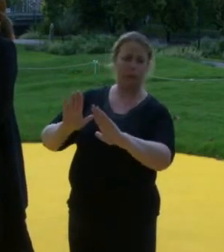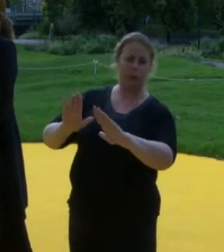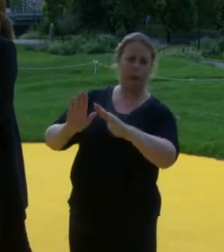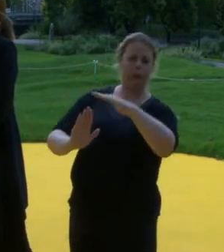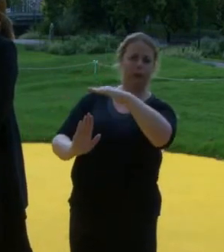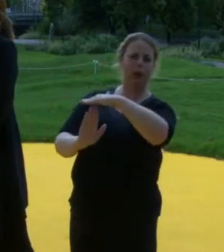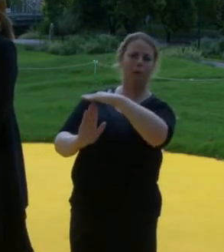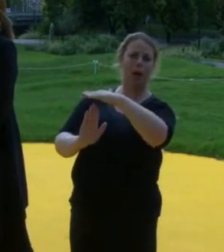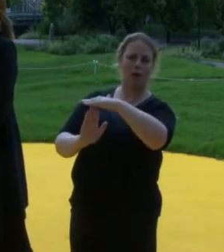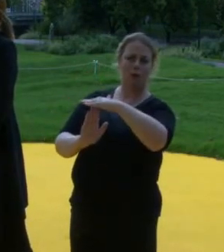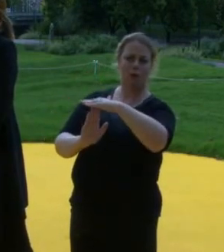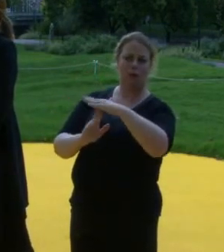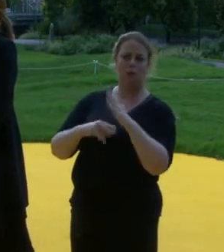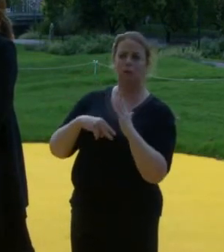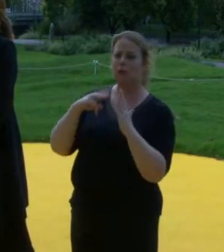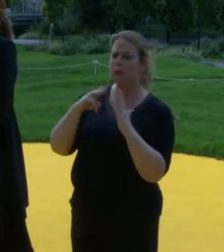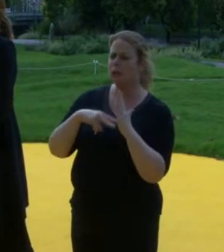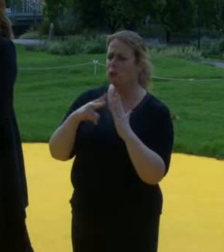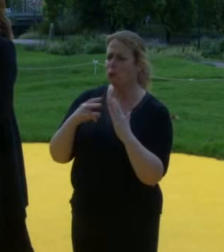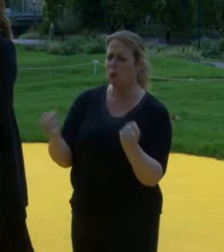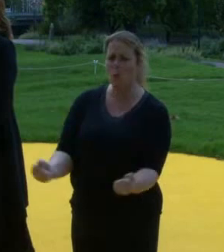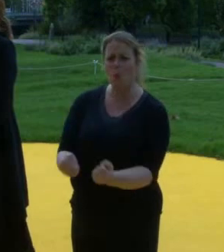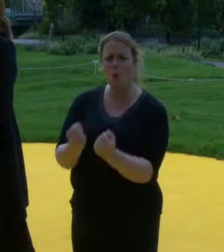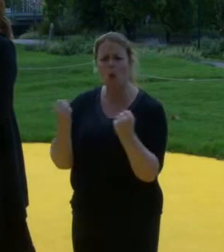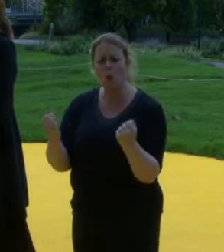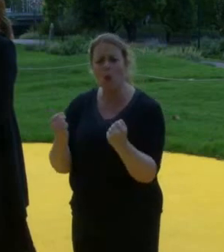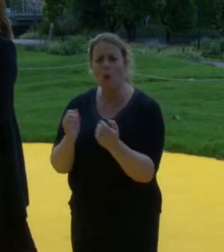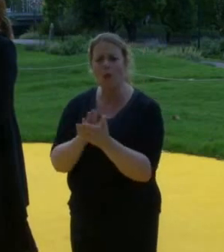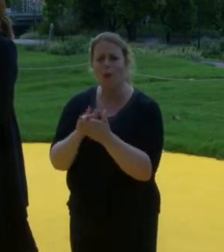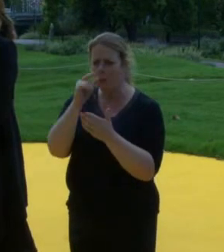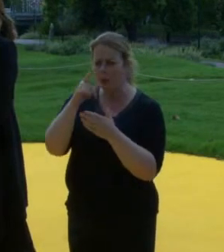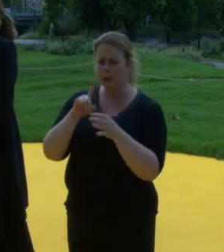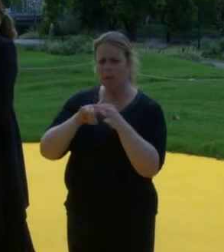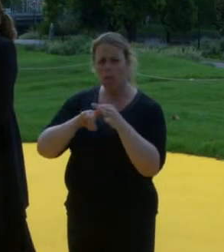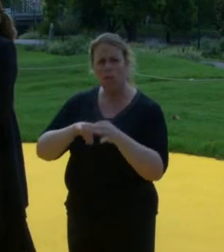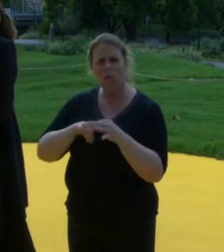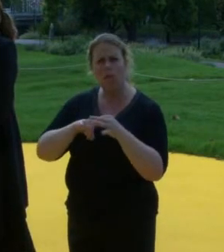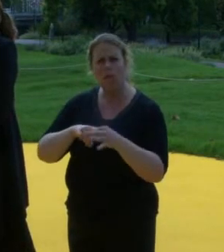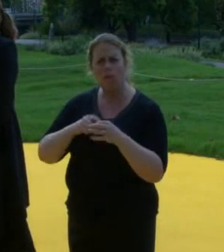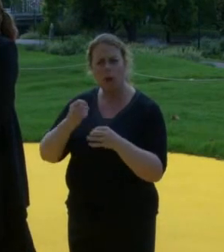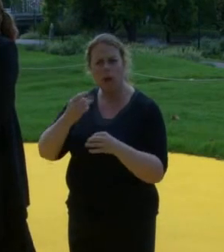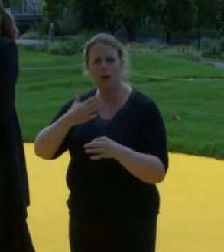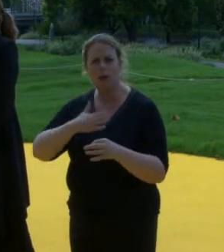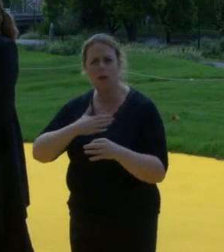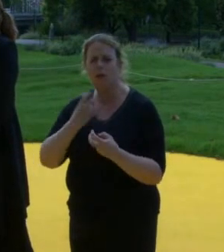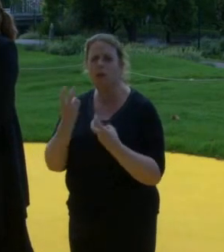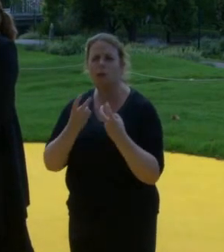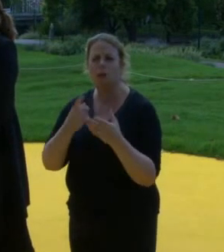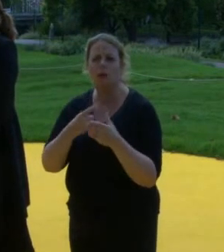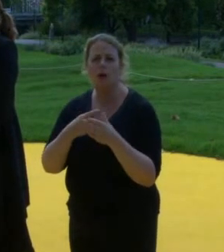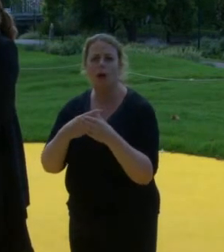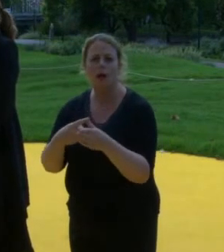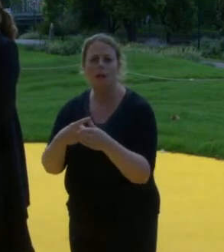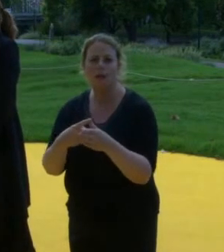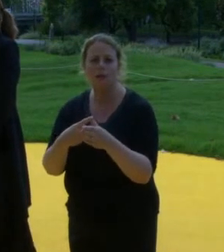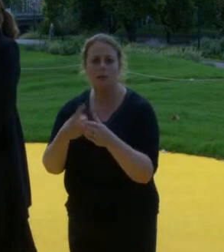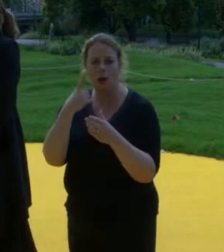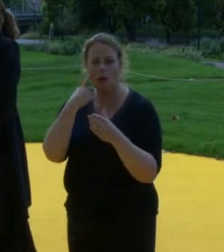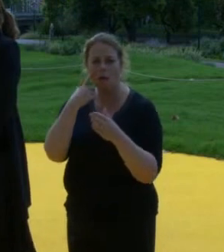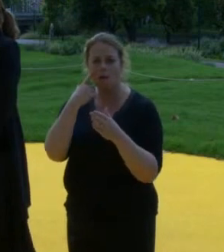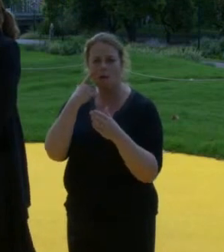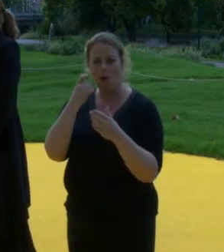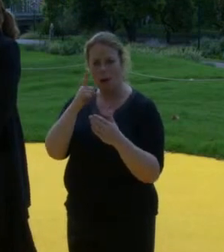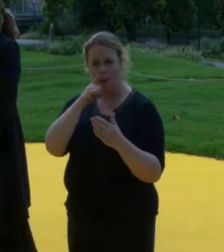Literature has a profound power to make us ask questions and seek answers, to find ourselves and others in pages as we turn